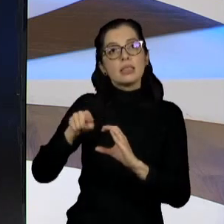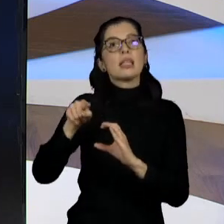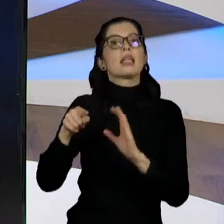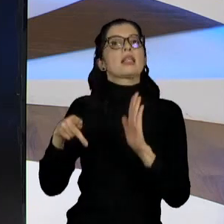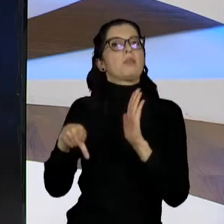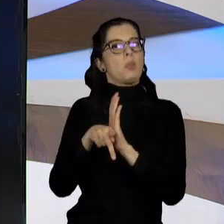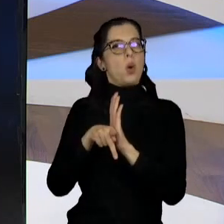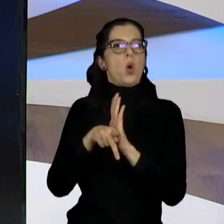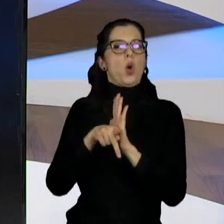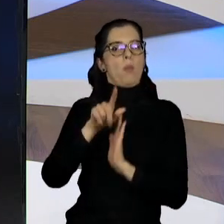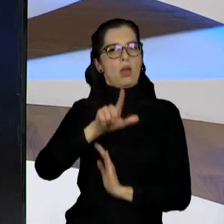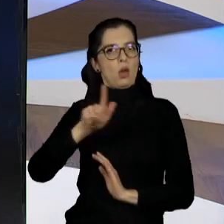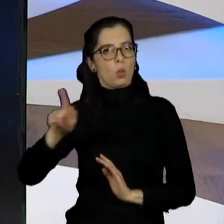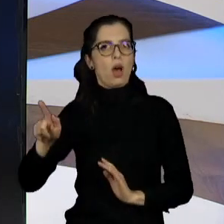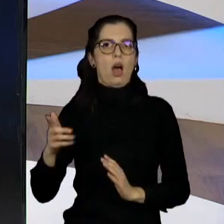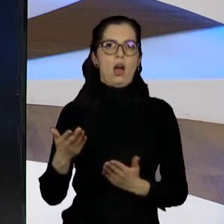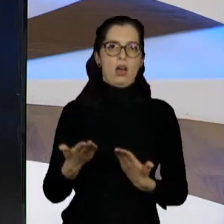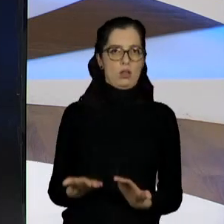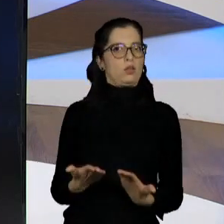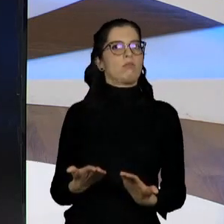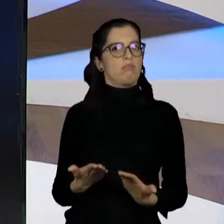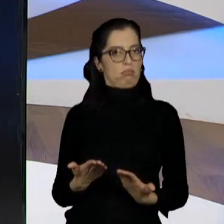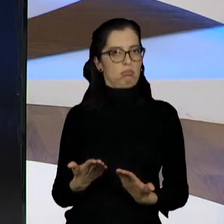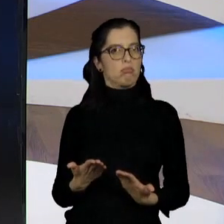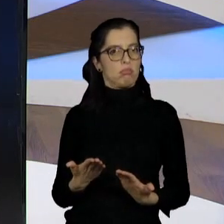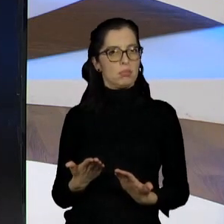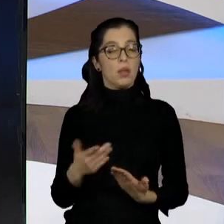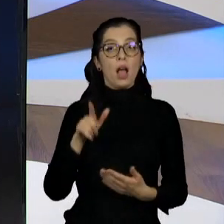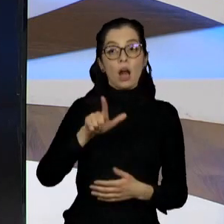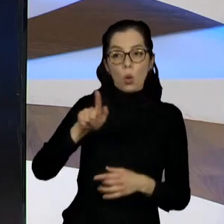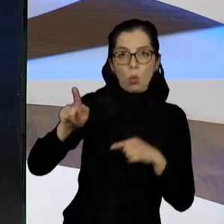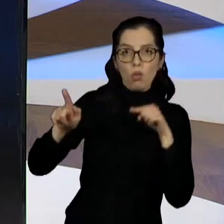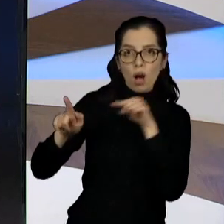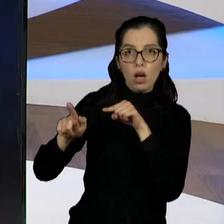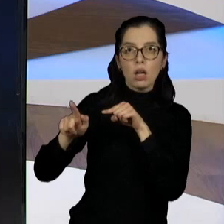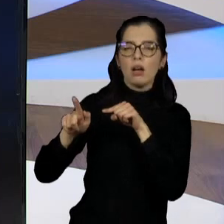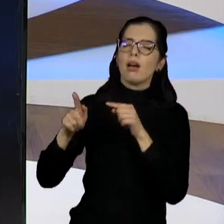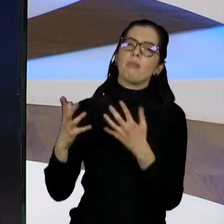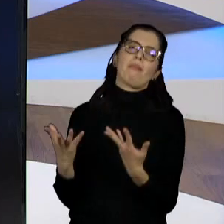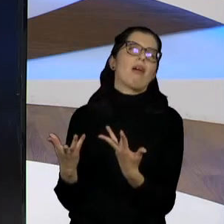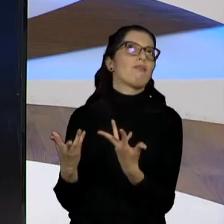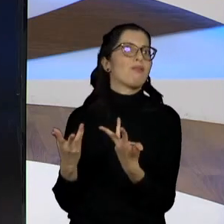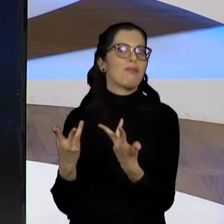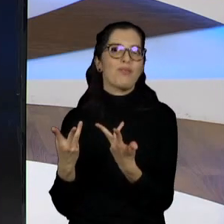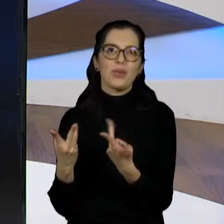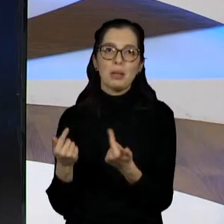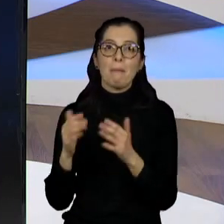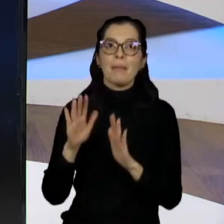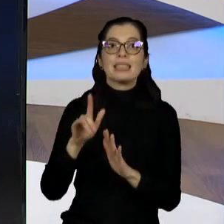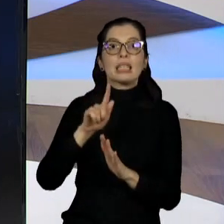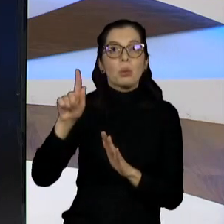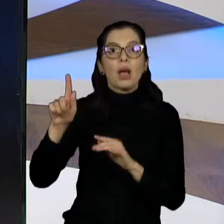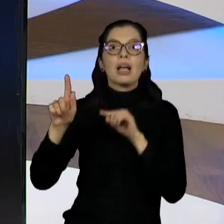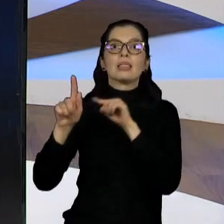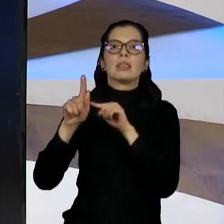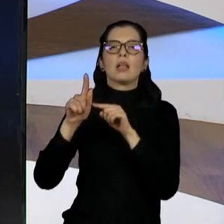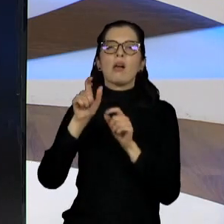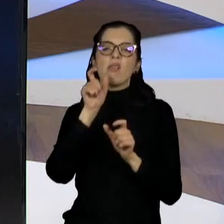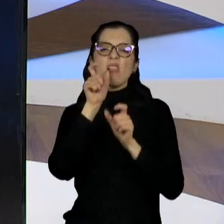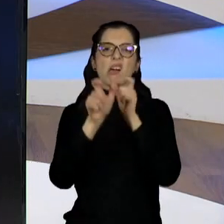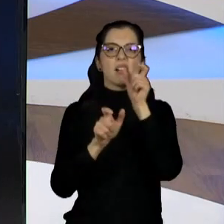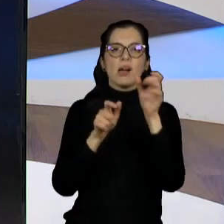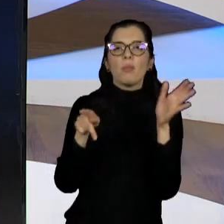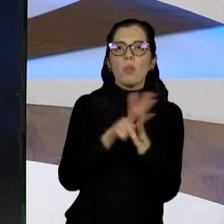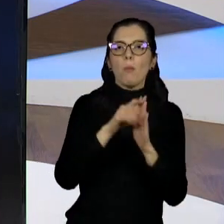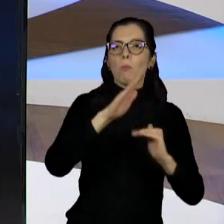just a language. It is a wonderful language, but it's a language. It has some jargon inside it, but